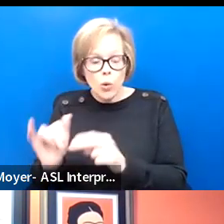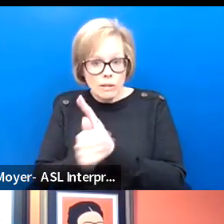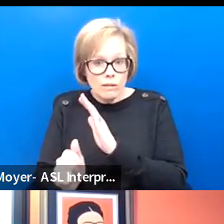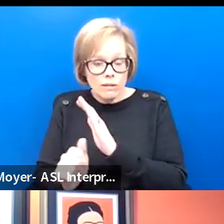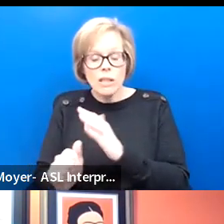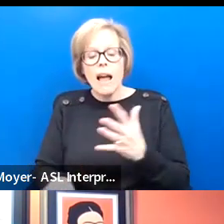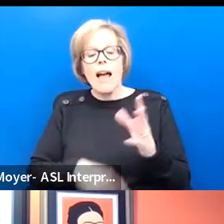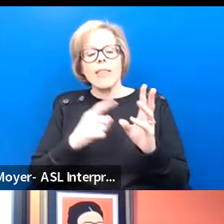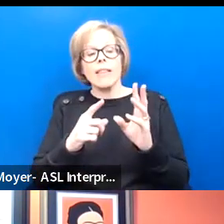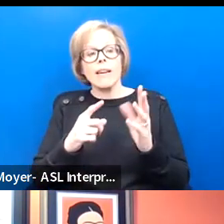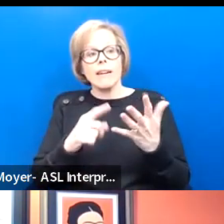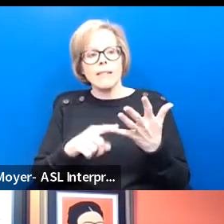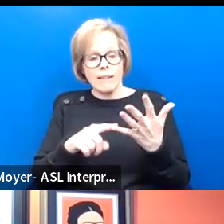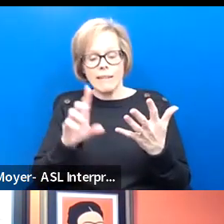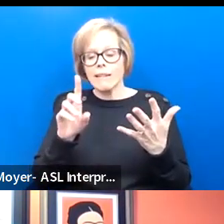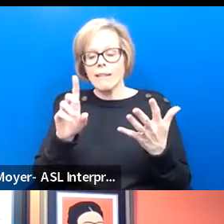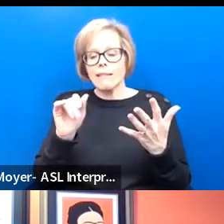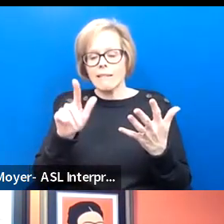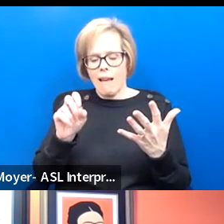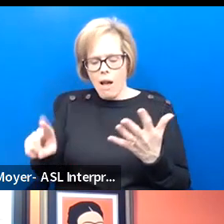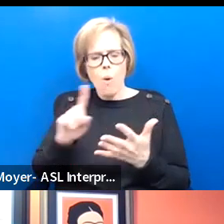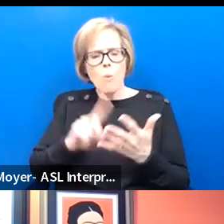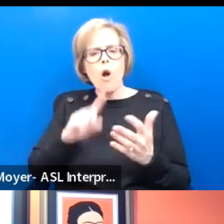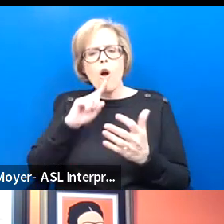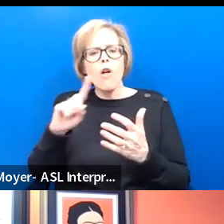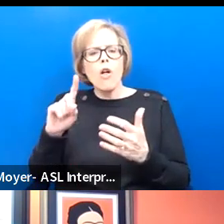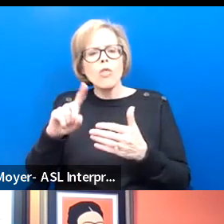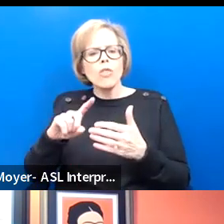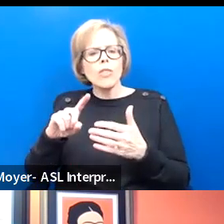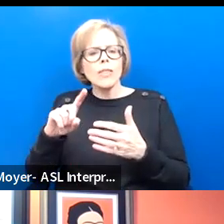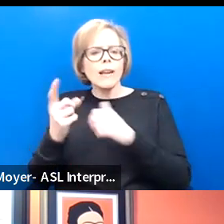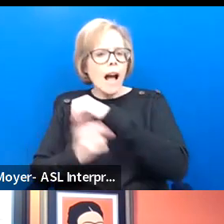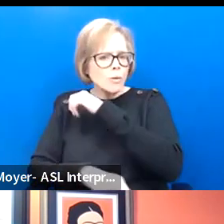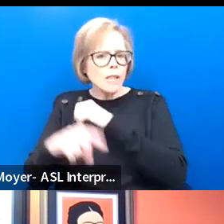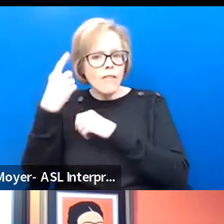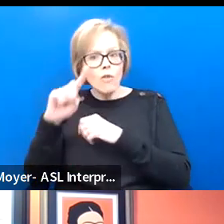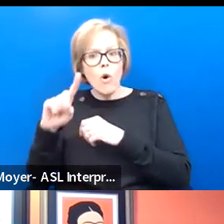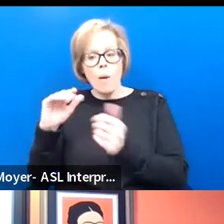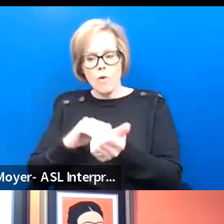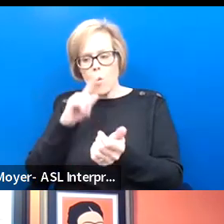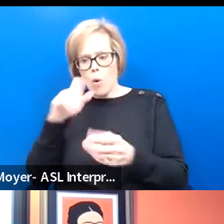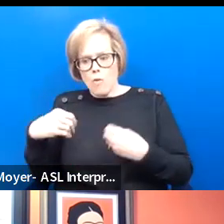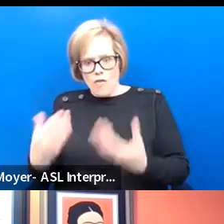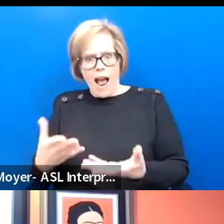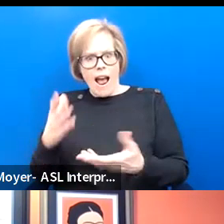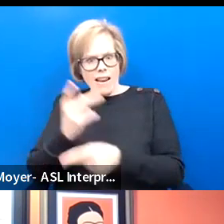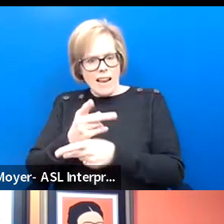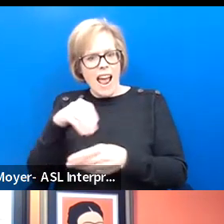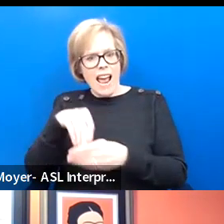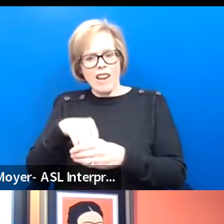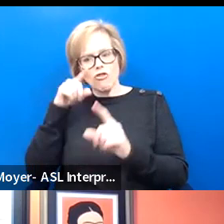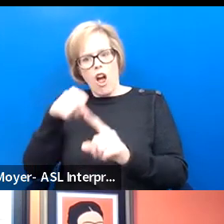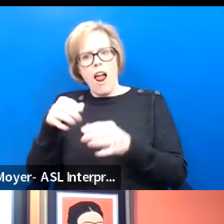Dale asks, what are the possible consequences for a provider that has been providing care in a target language for